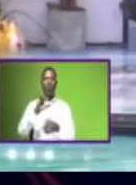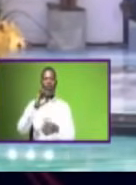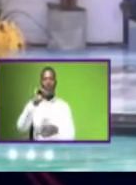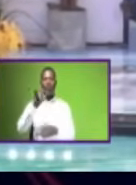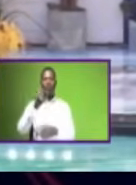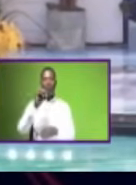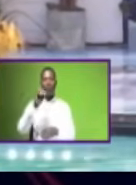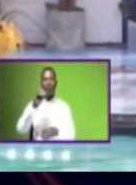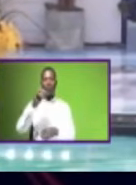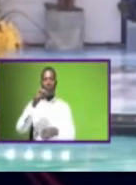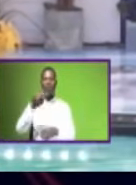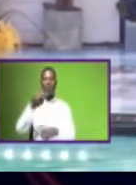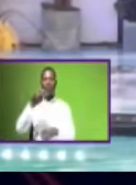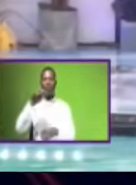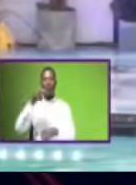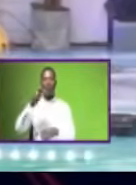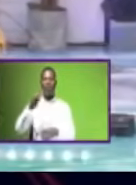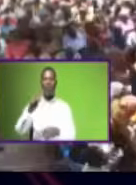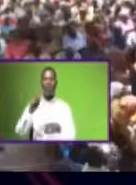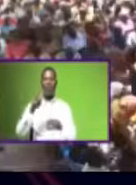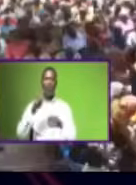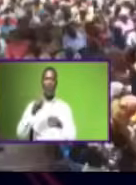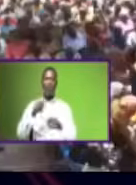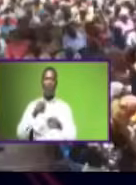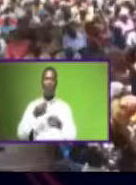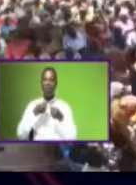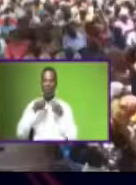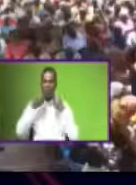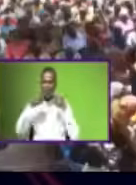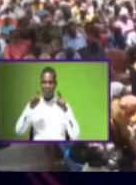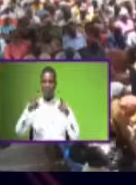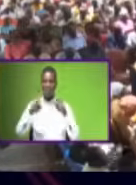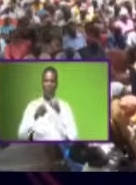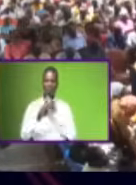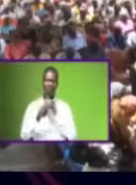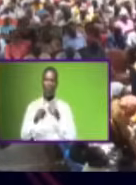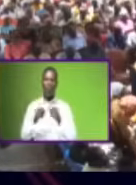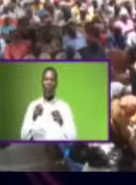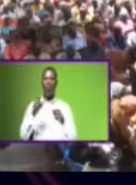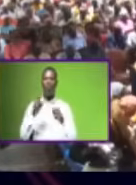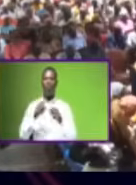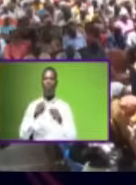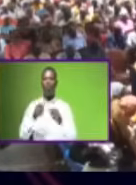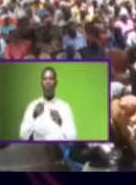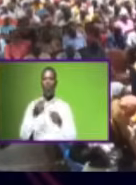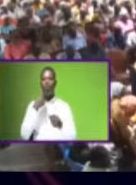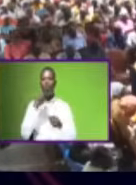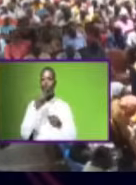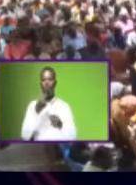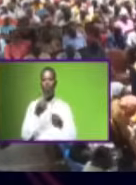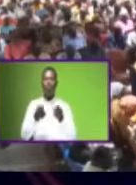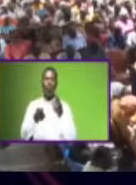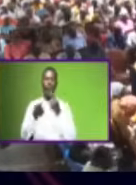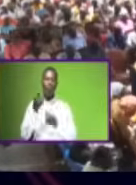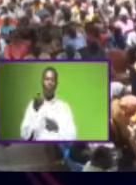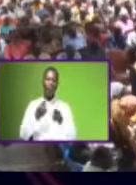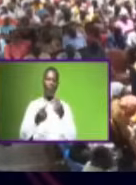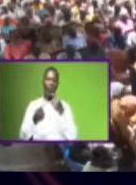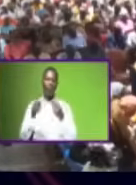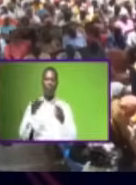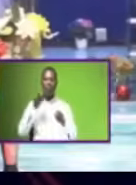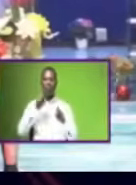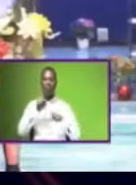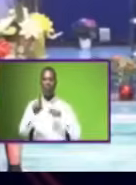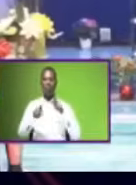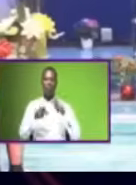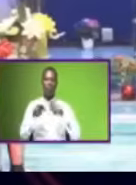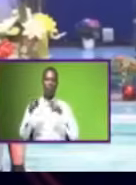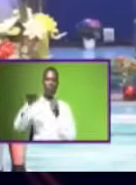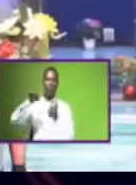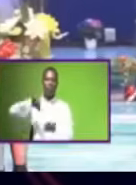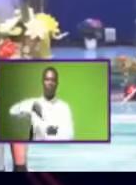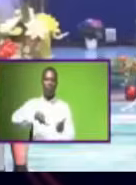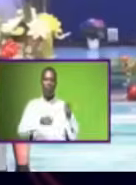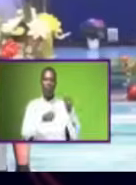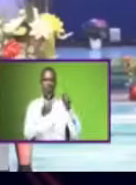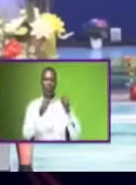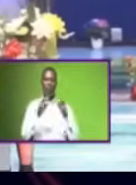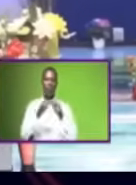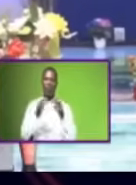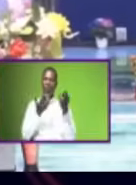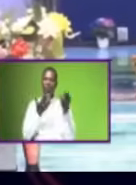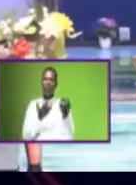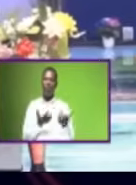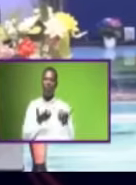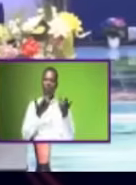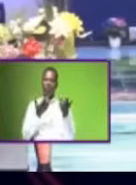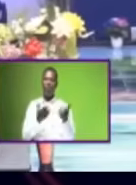Ajene Sachira. John came to announce unto people to repent. Aye de she Messiah